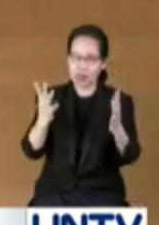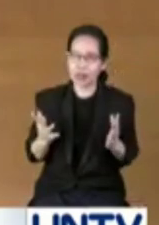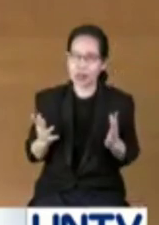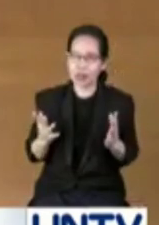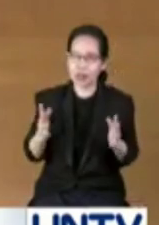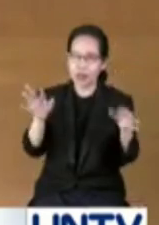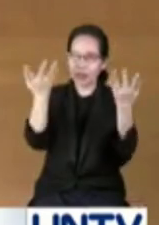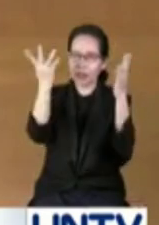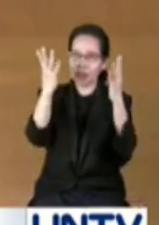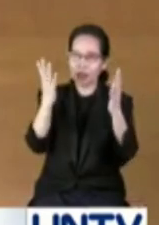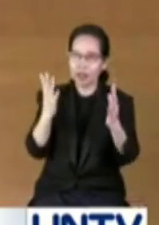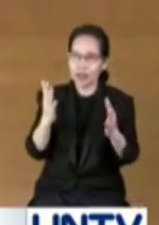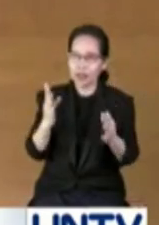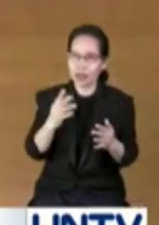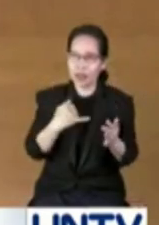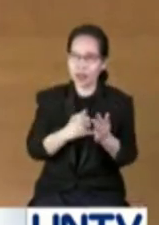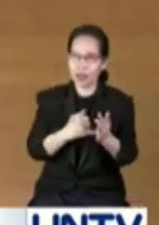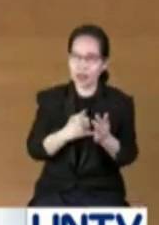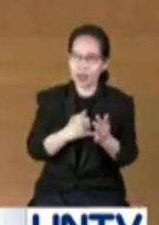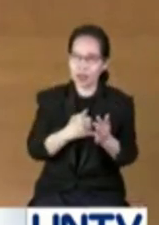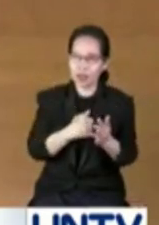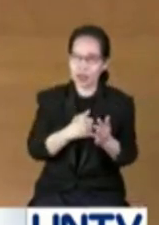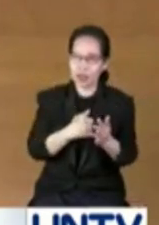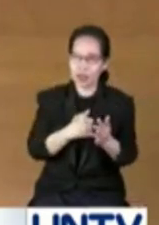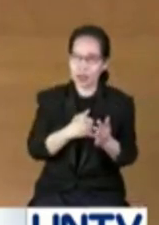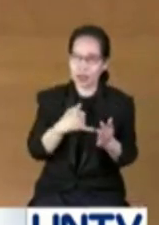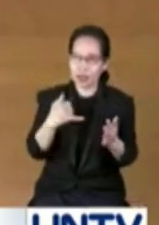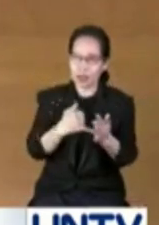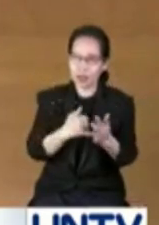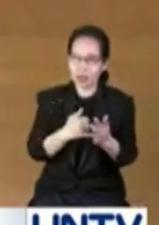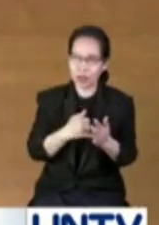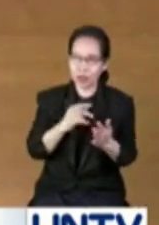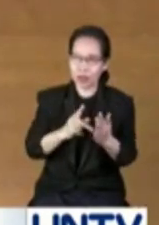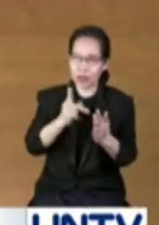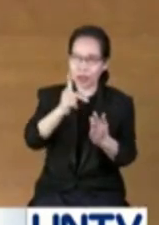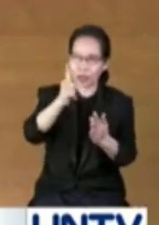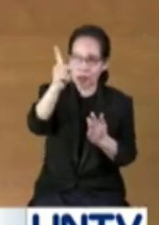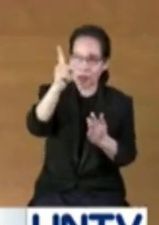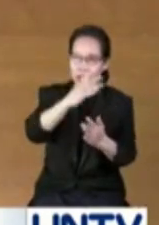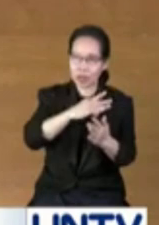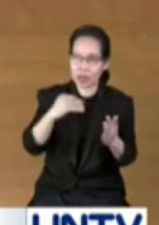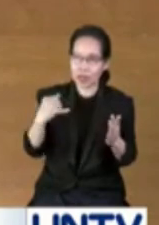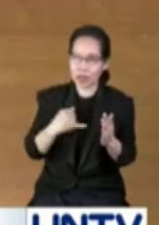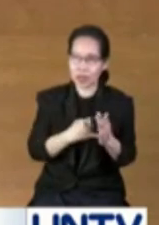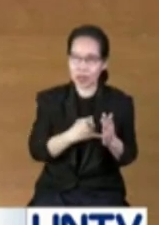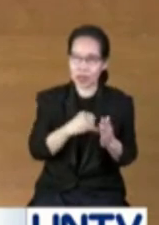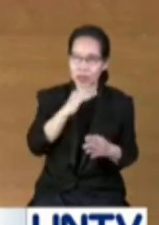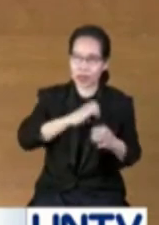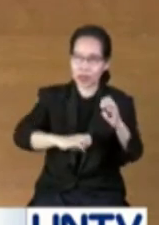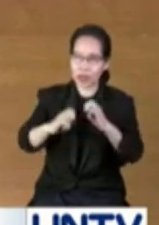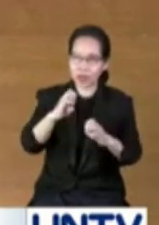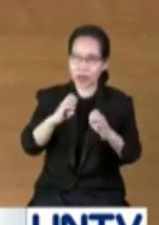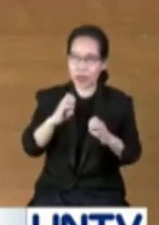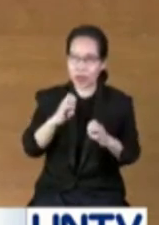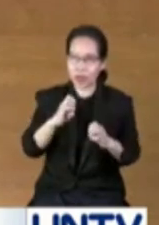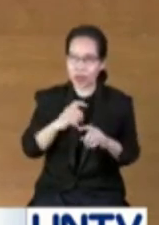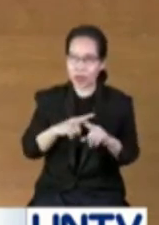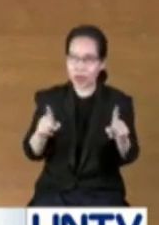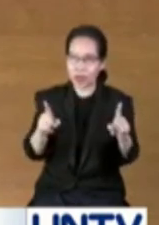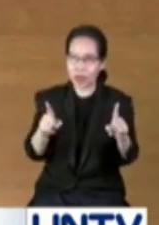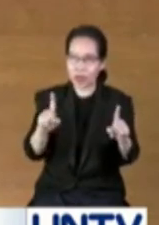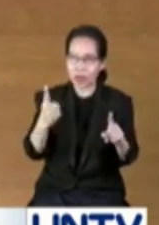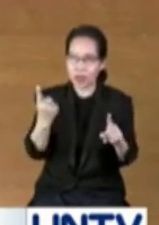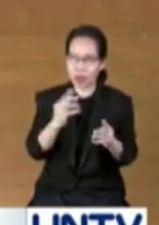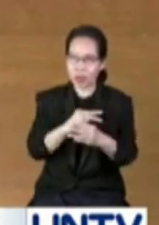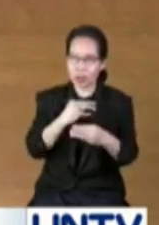It will be self-governing, it will be progressive, and it will be effective. But this was only made possible because of